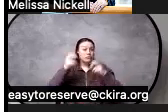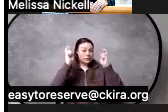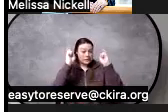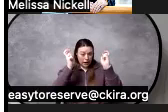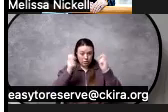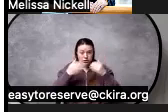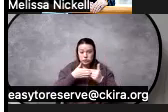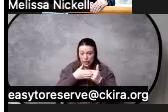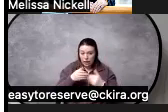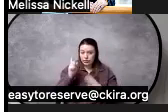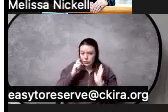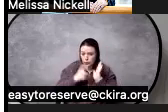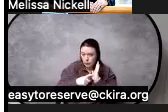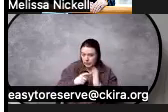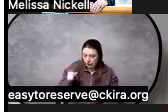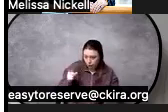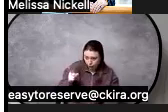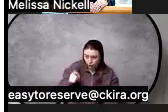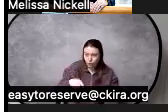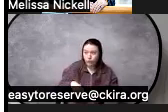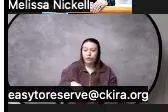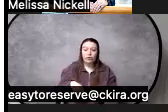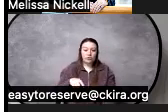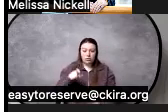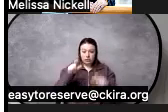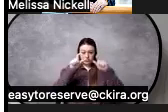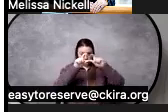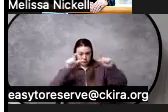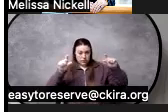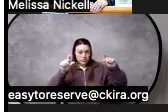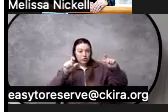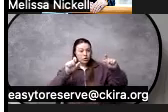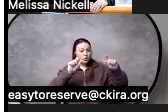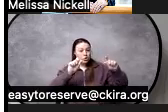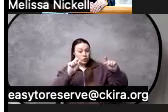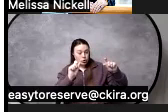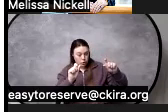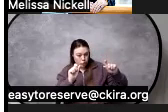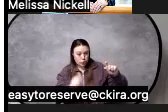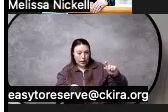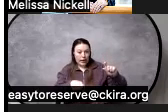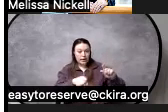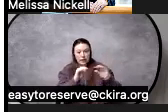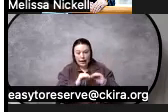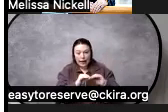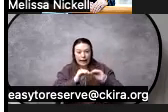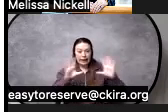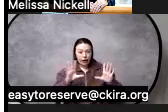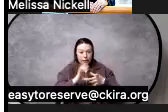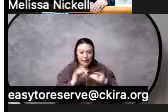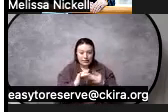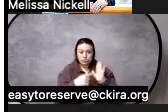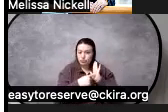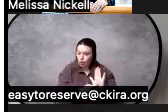here, are perfect places to spell out verbatim your message. So use them, use them, use